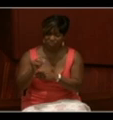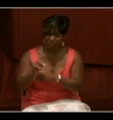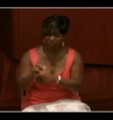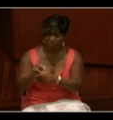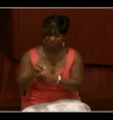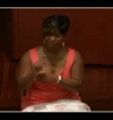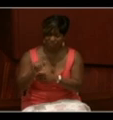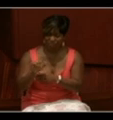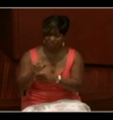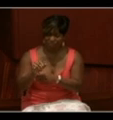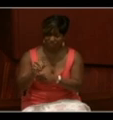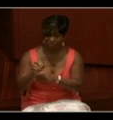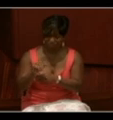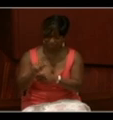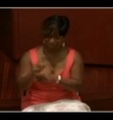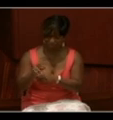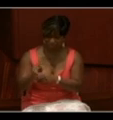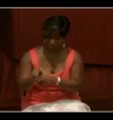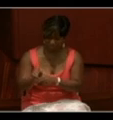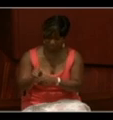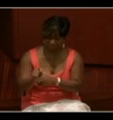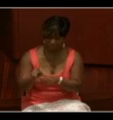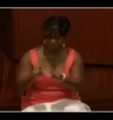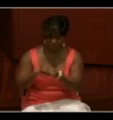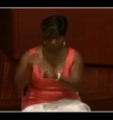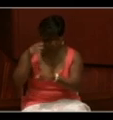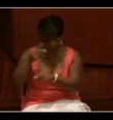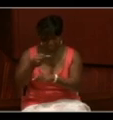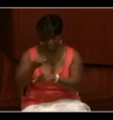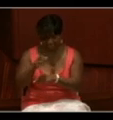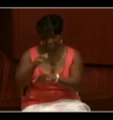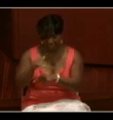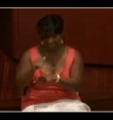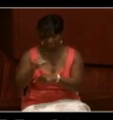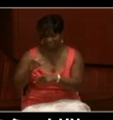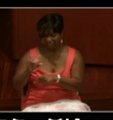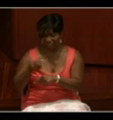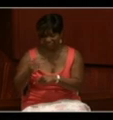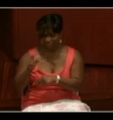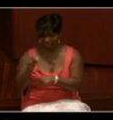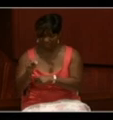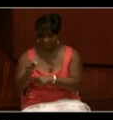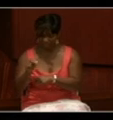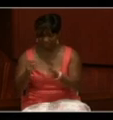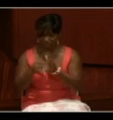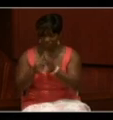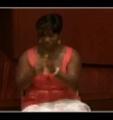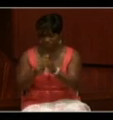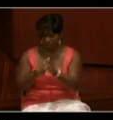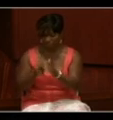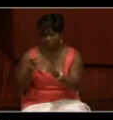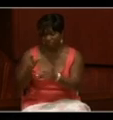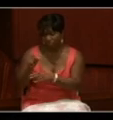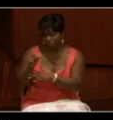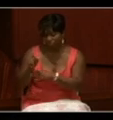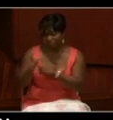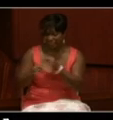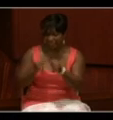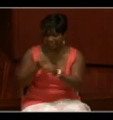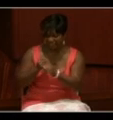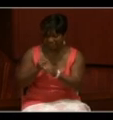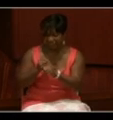Harry Chan. And they show him over a period of 20 years' time, from an